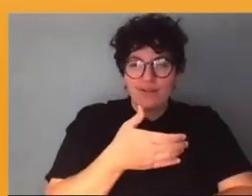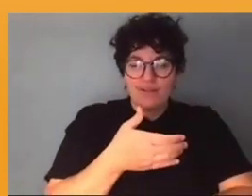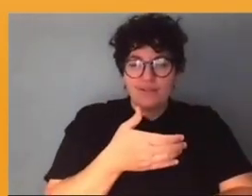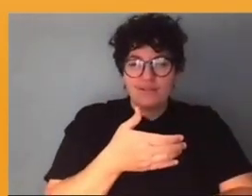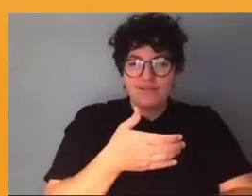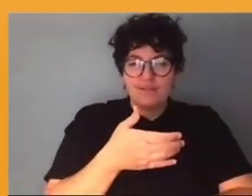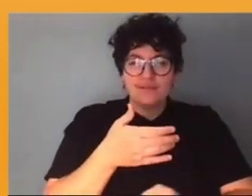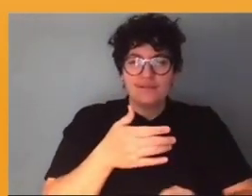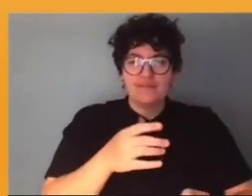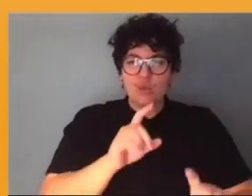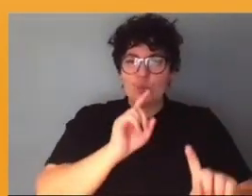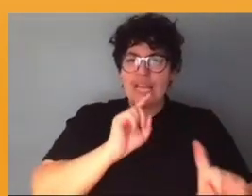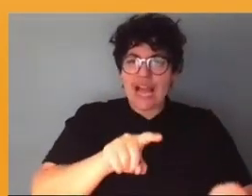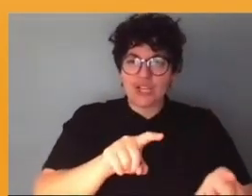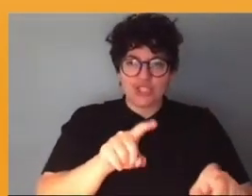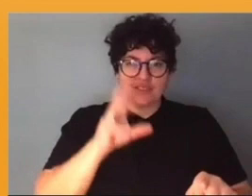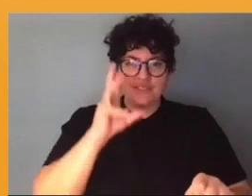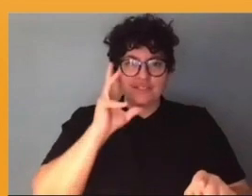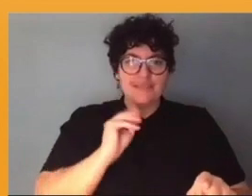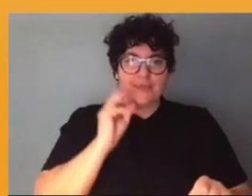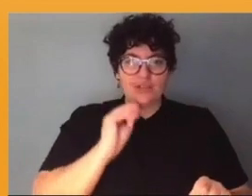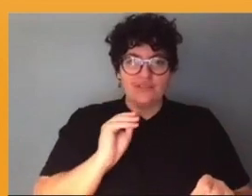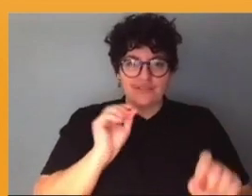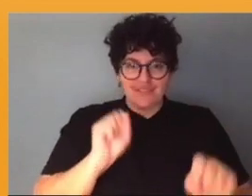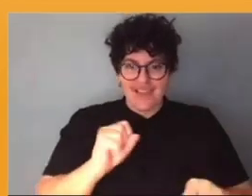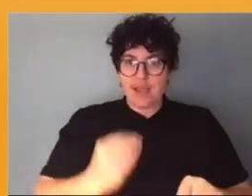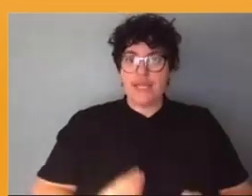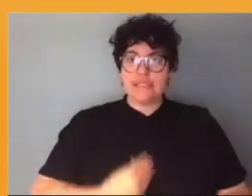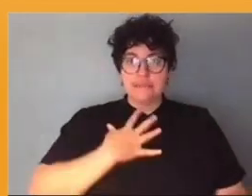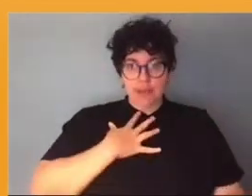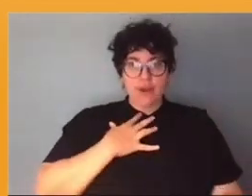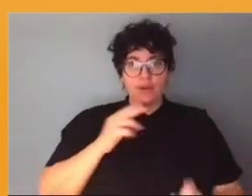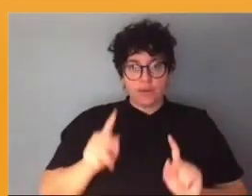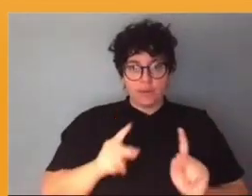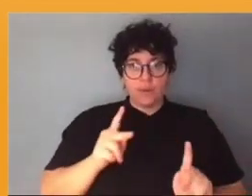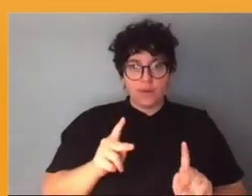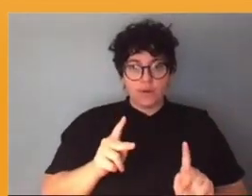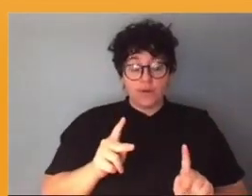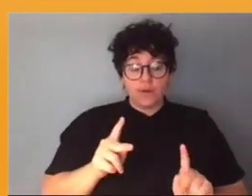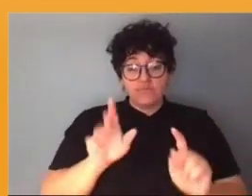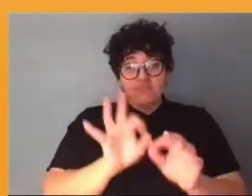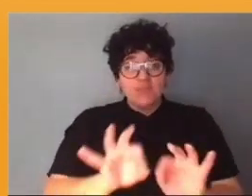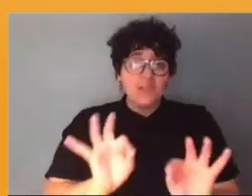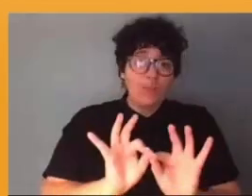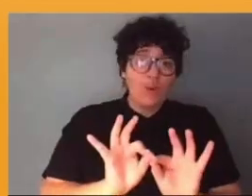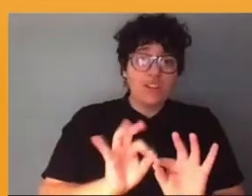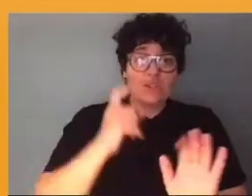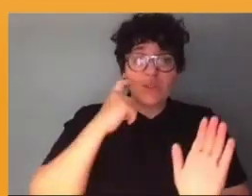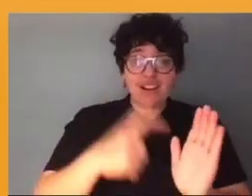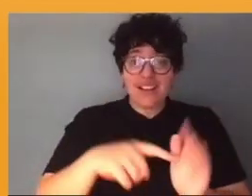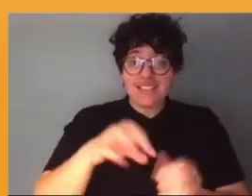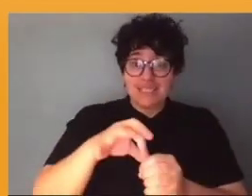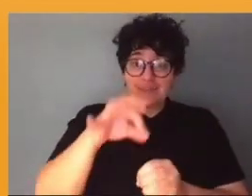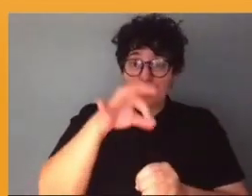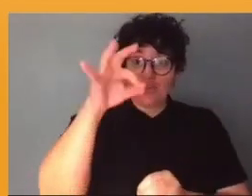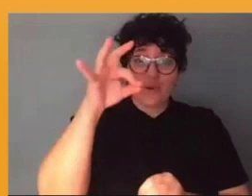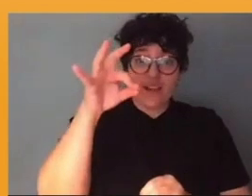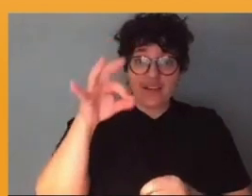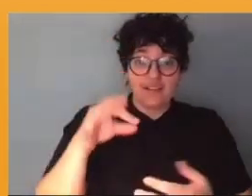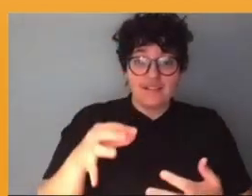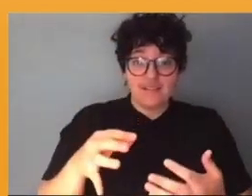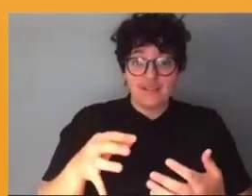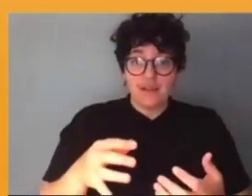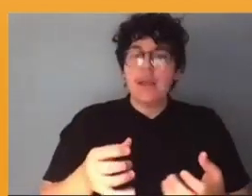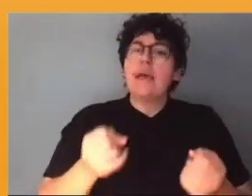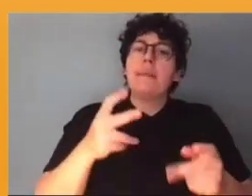to recognize the spirituality of it all, and, you know, to a lot of people, you know, dance is just